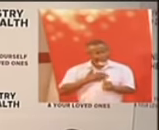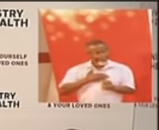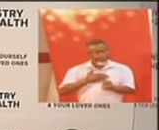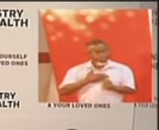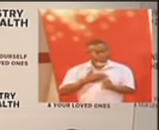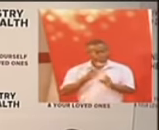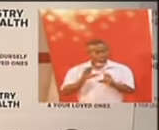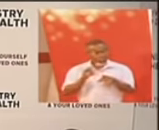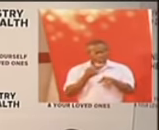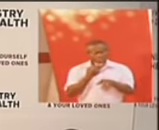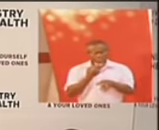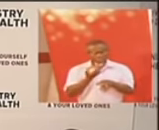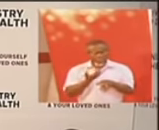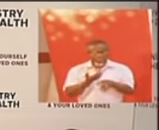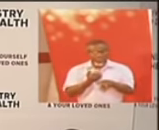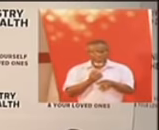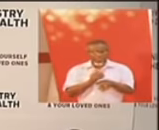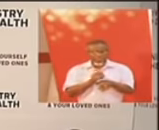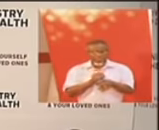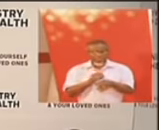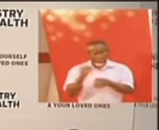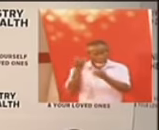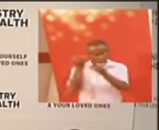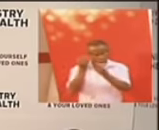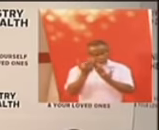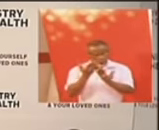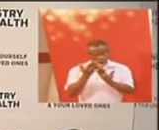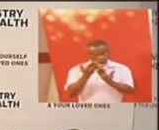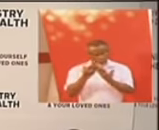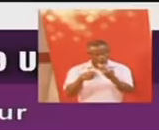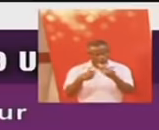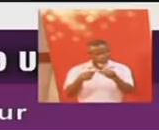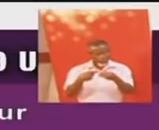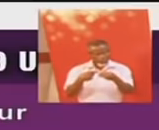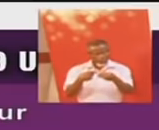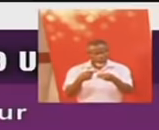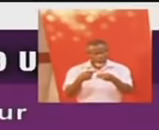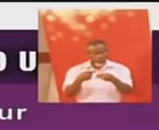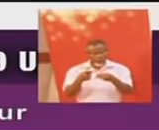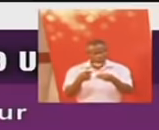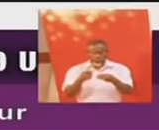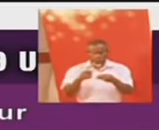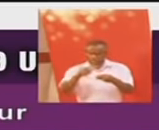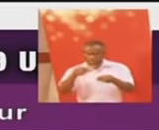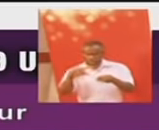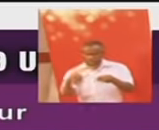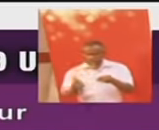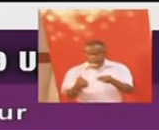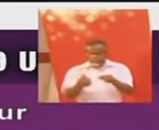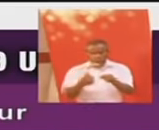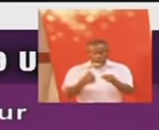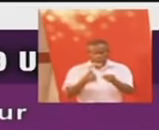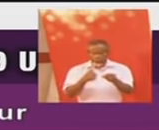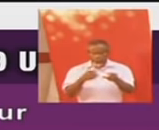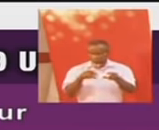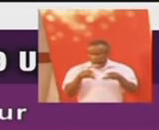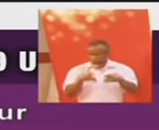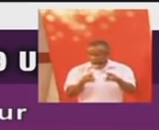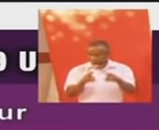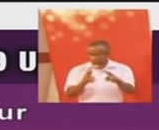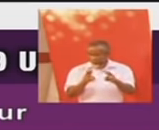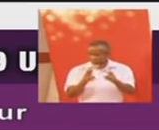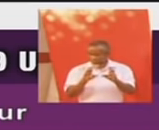has there been any information to support some of the non-clinical measures, especially put forward by